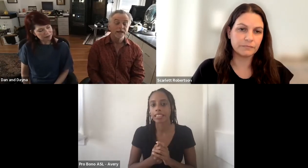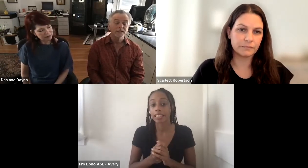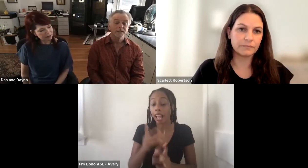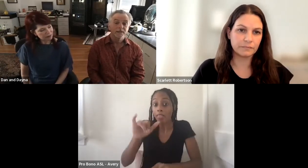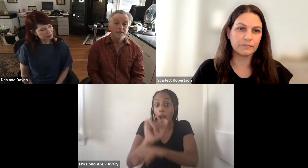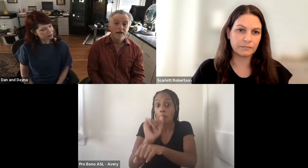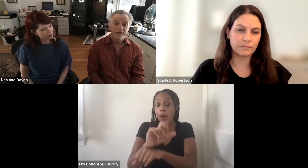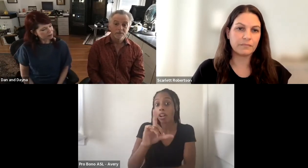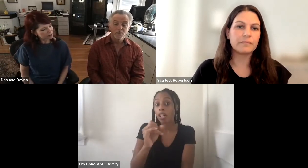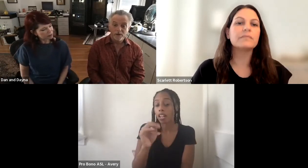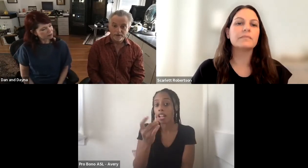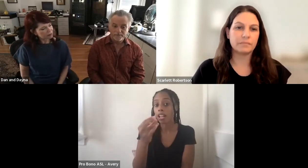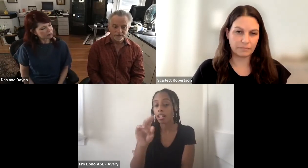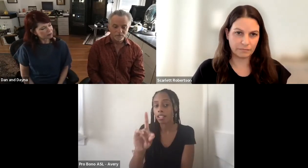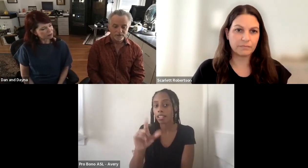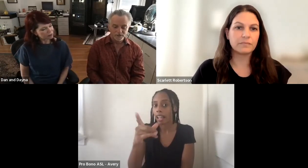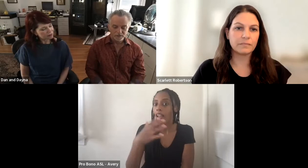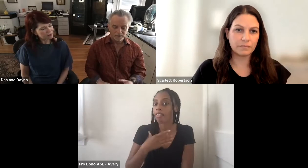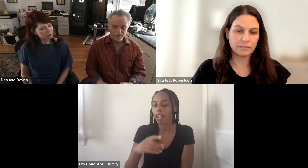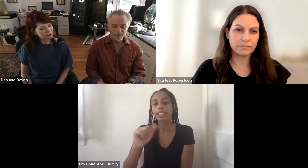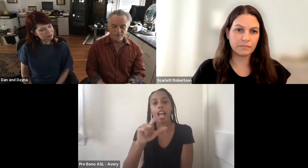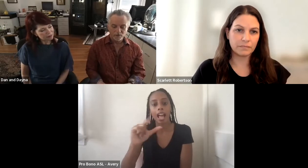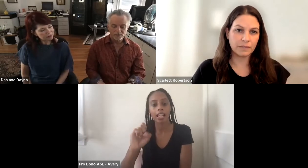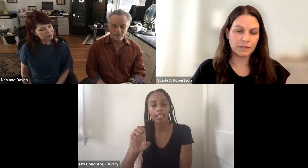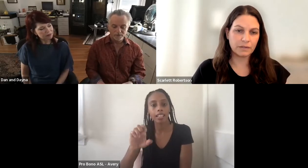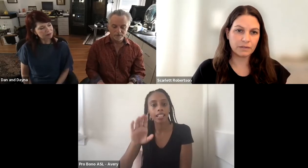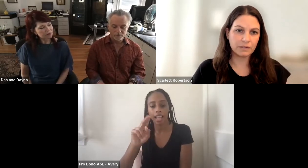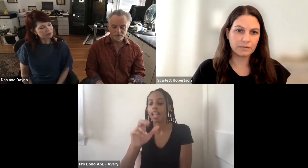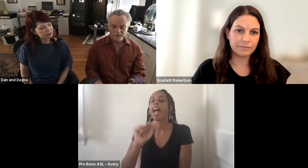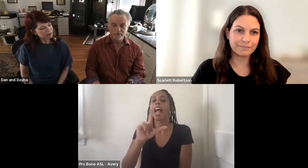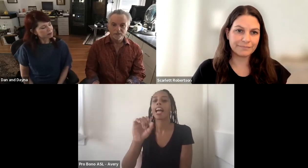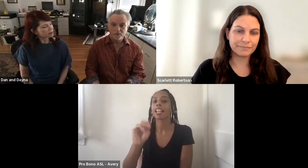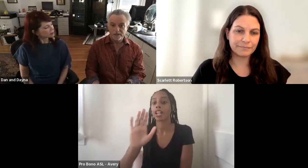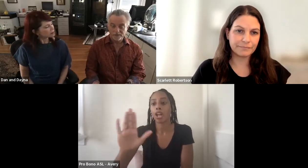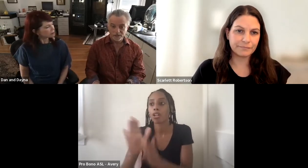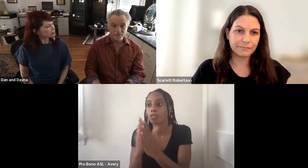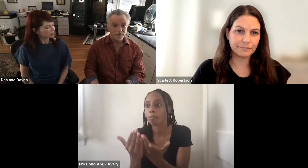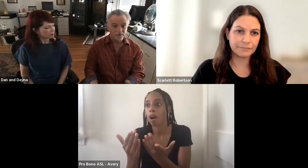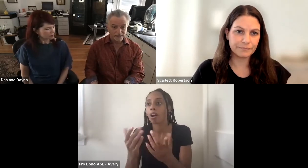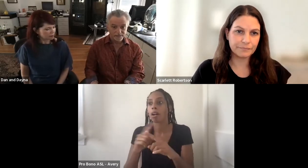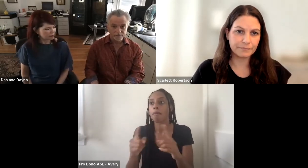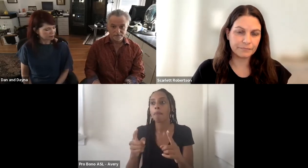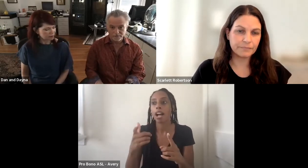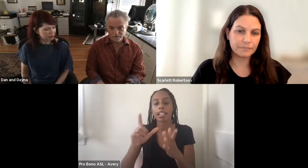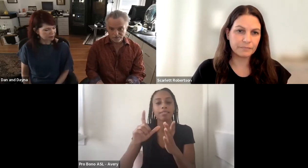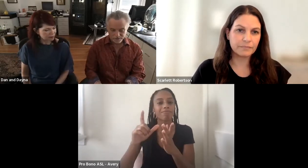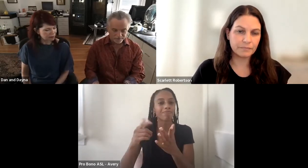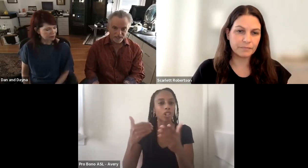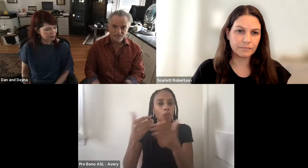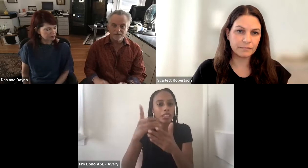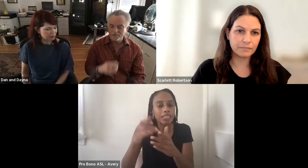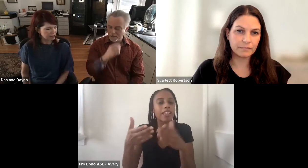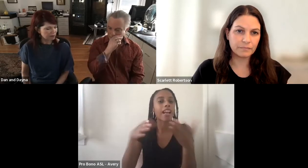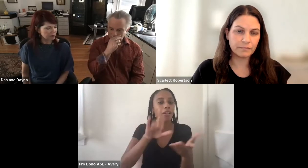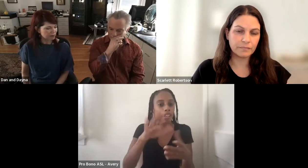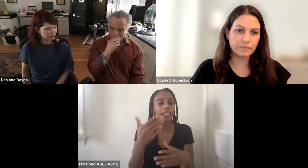really liked Alan's book. In fact, at one of those listening parties, which was what Leonard did toward the end of his life with the latest, some of his